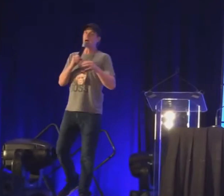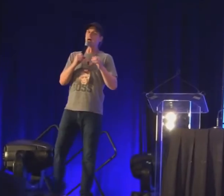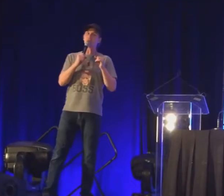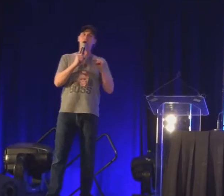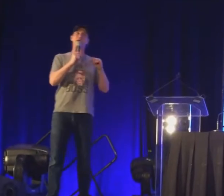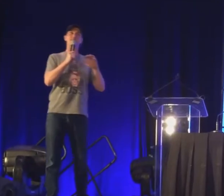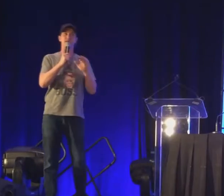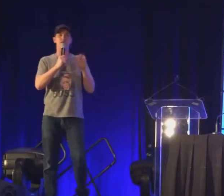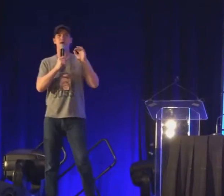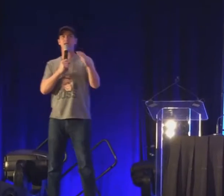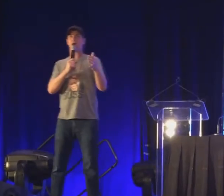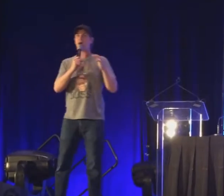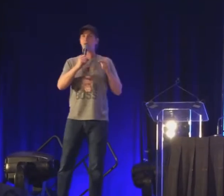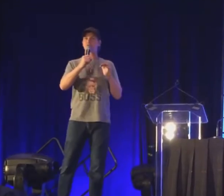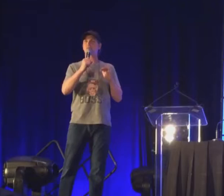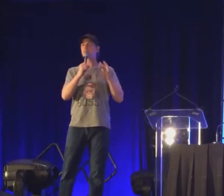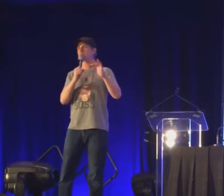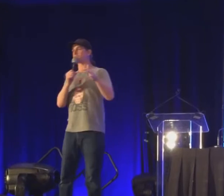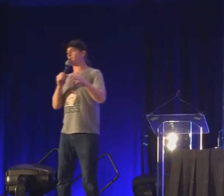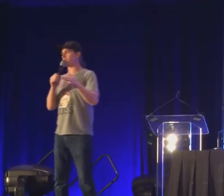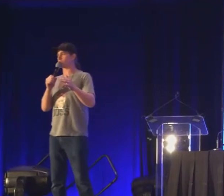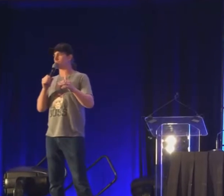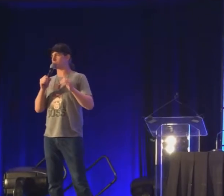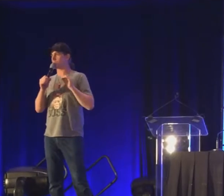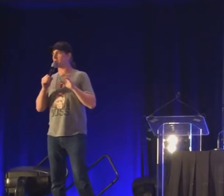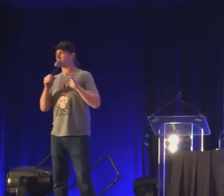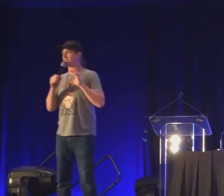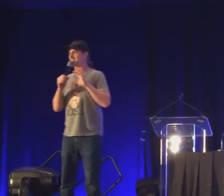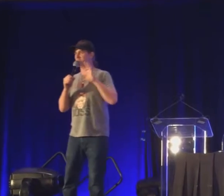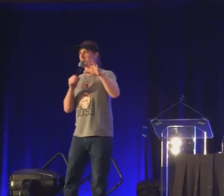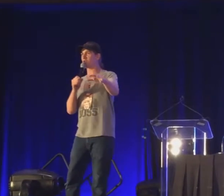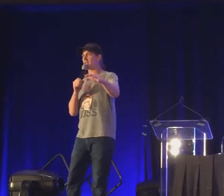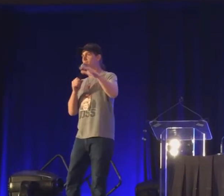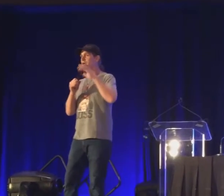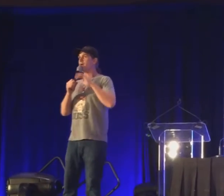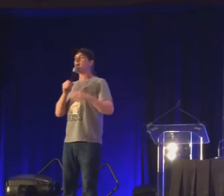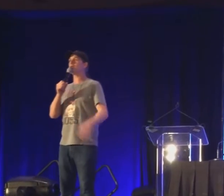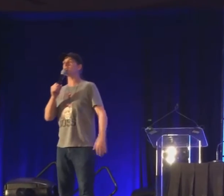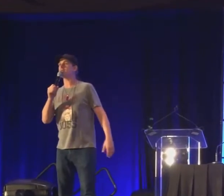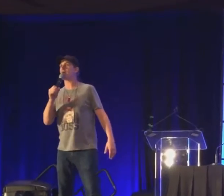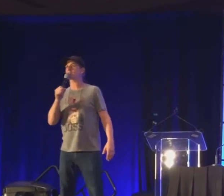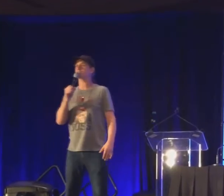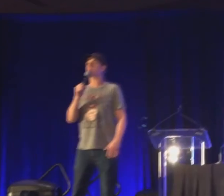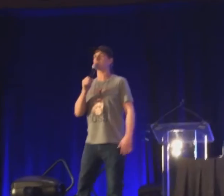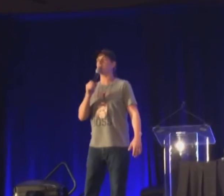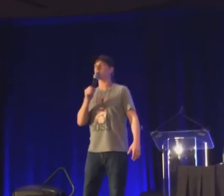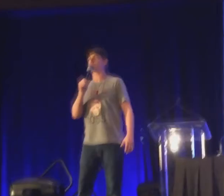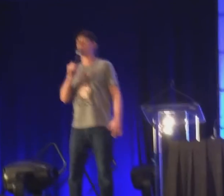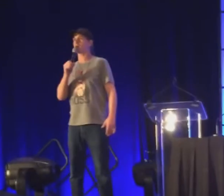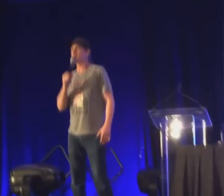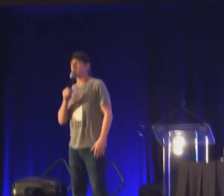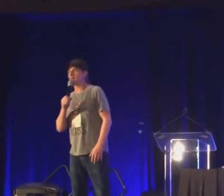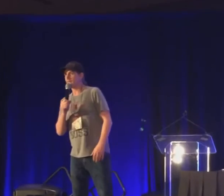me, I got to interact. I was really nervous around George, so I didn't really get to spend a whole lot of. Hey, don't leave, guys. It's gonna get